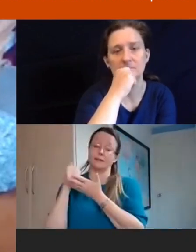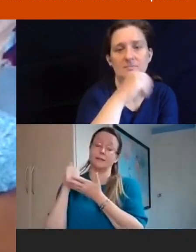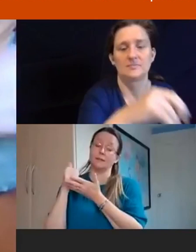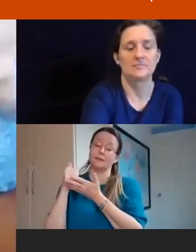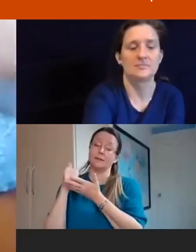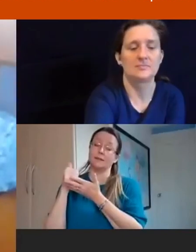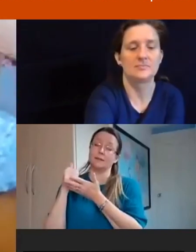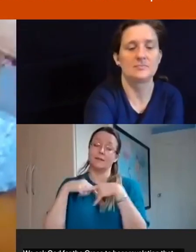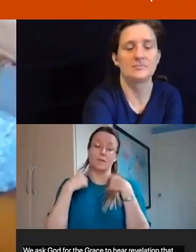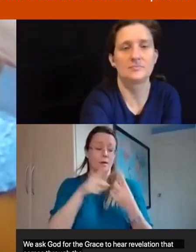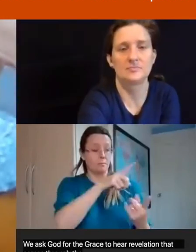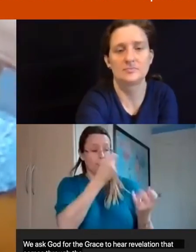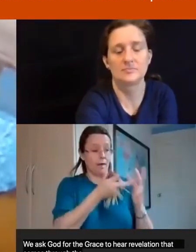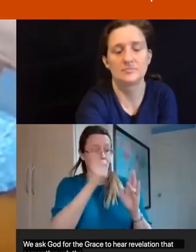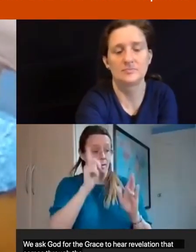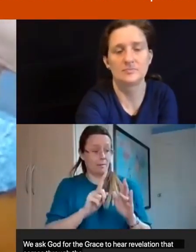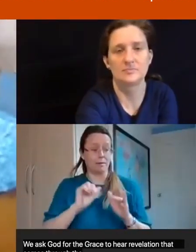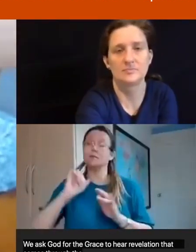others.